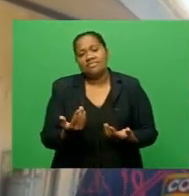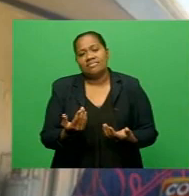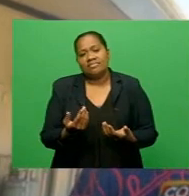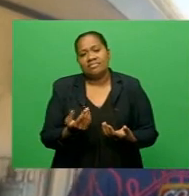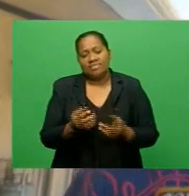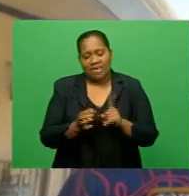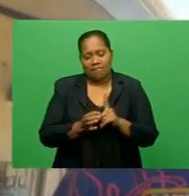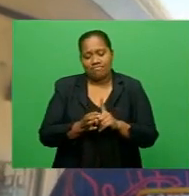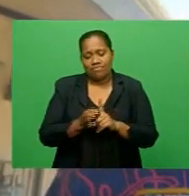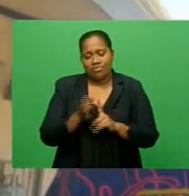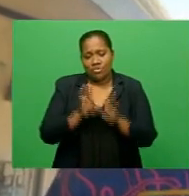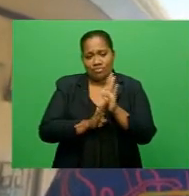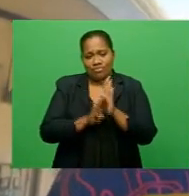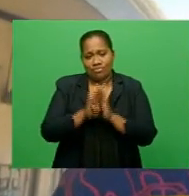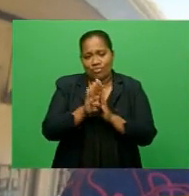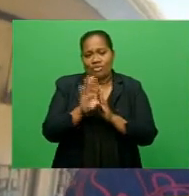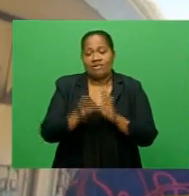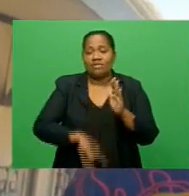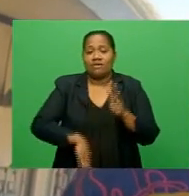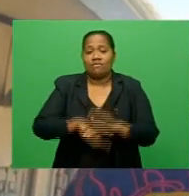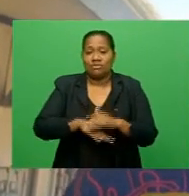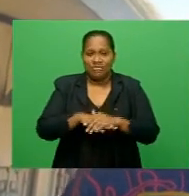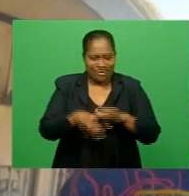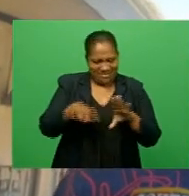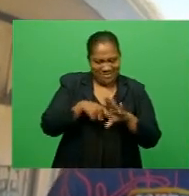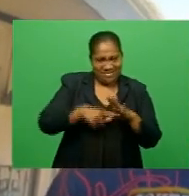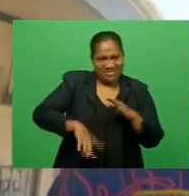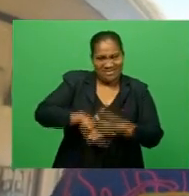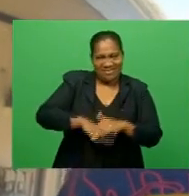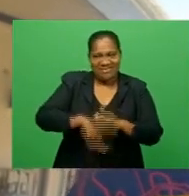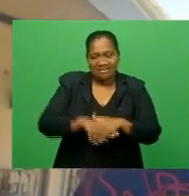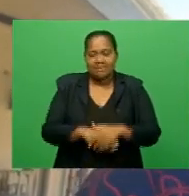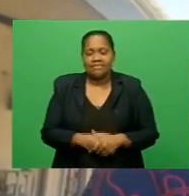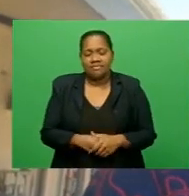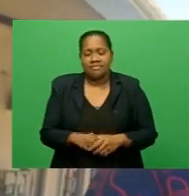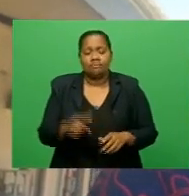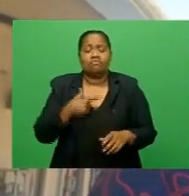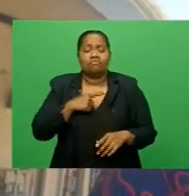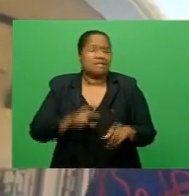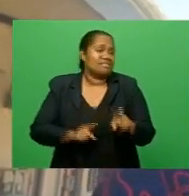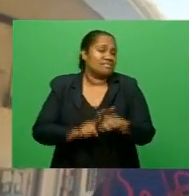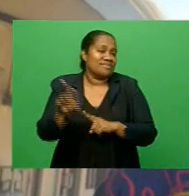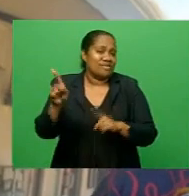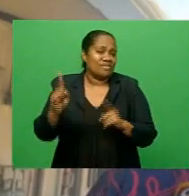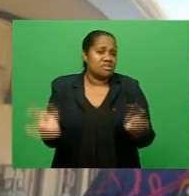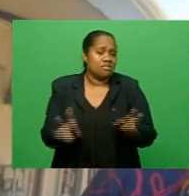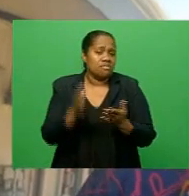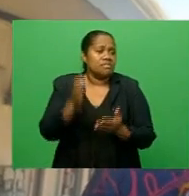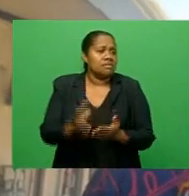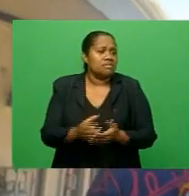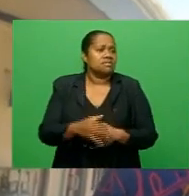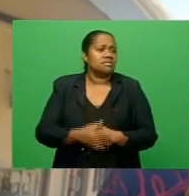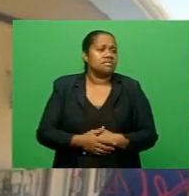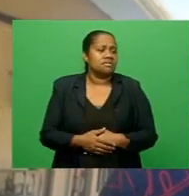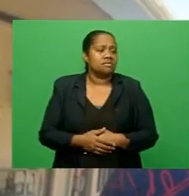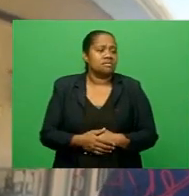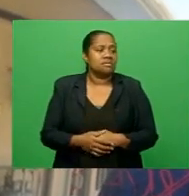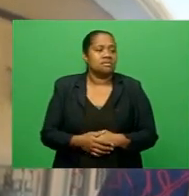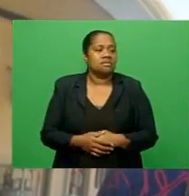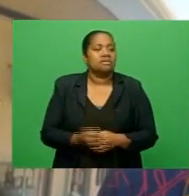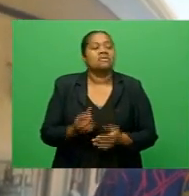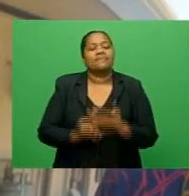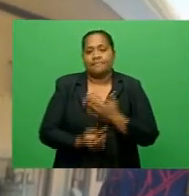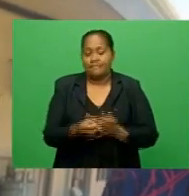progress of the Futsal IDC because majority of the players have, are playing in the Futsal League,